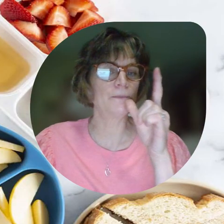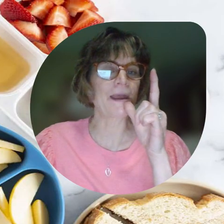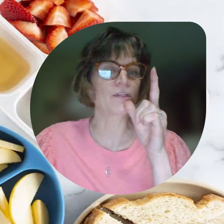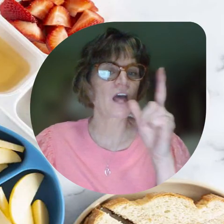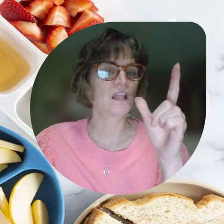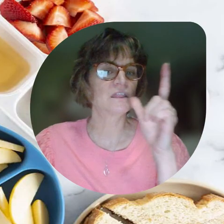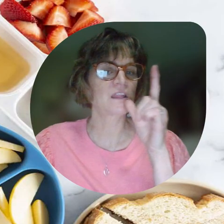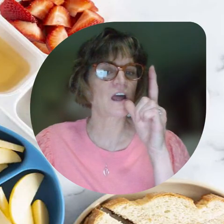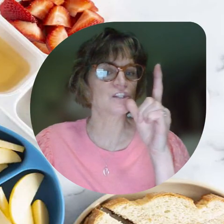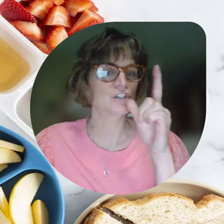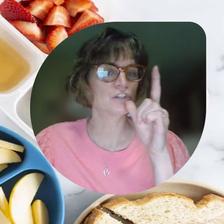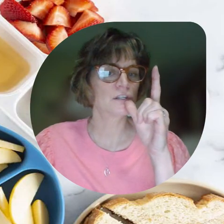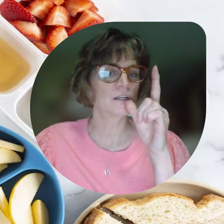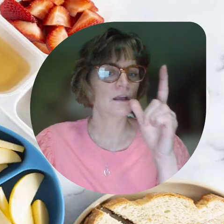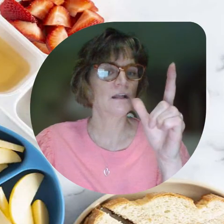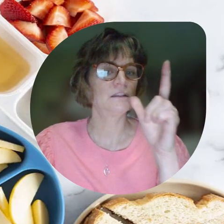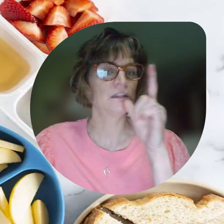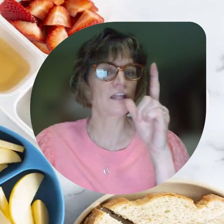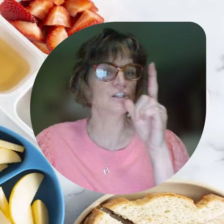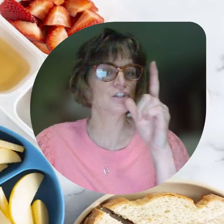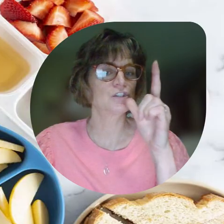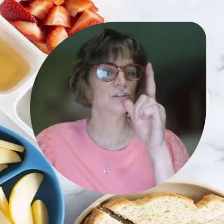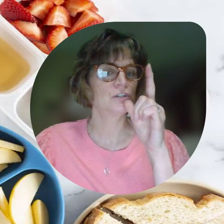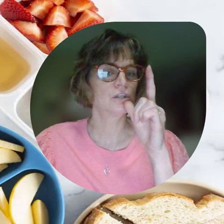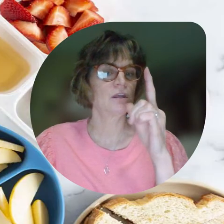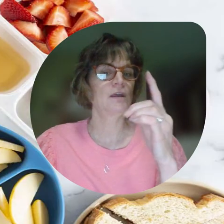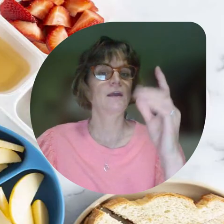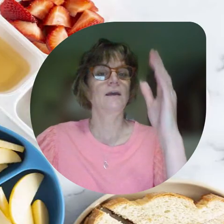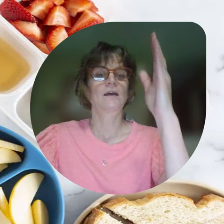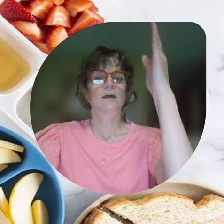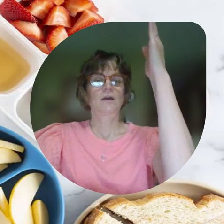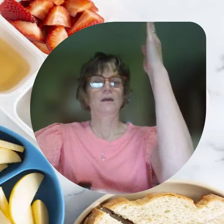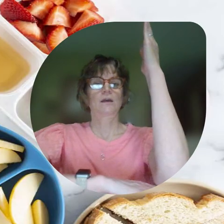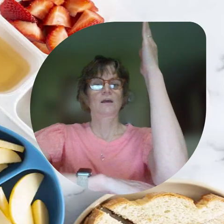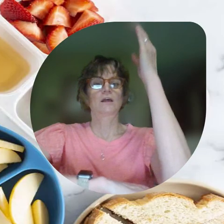to your mouth. Lunch. Lunch.